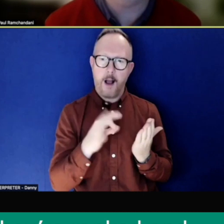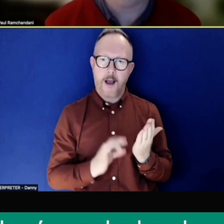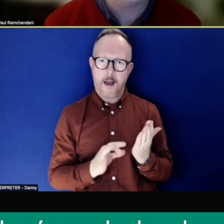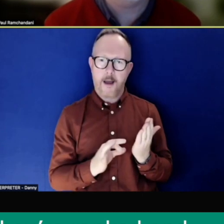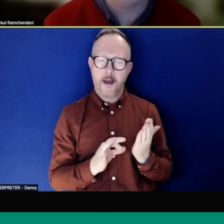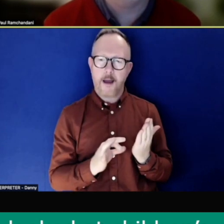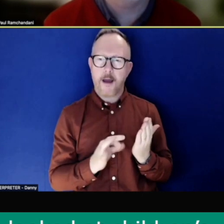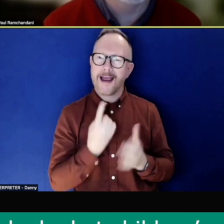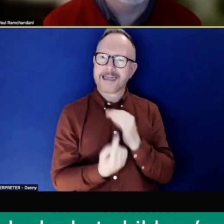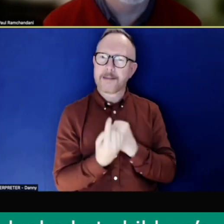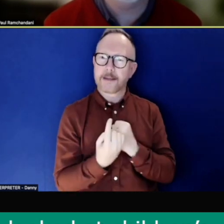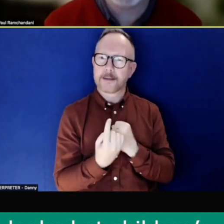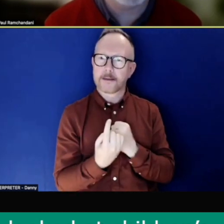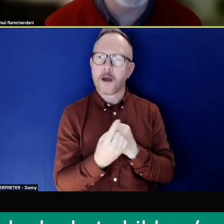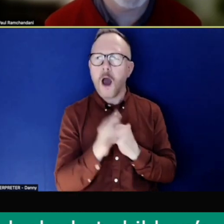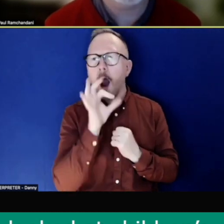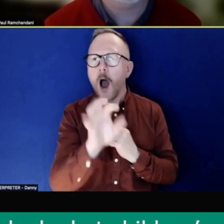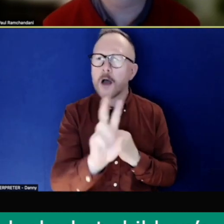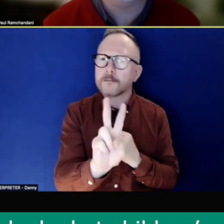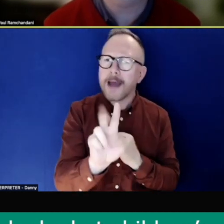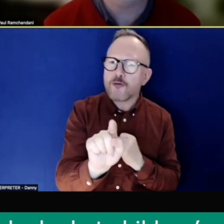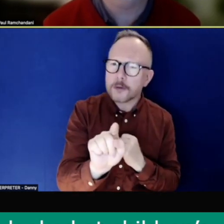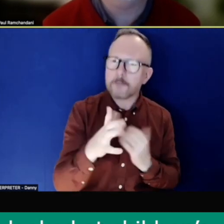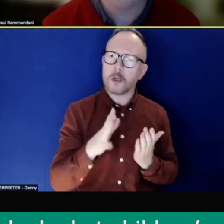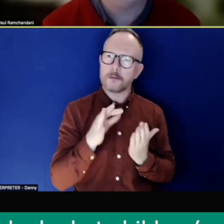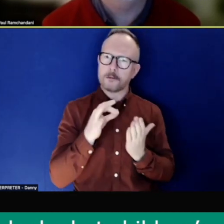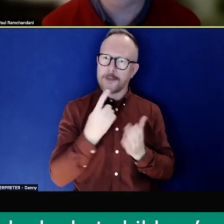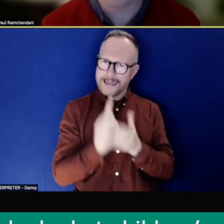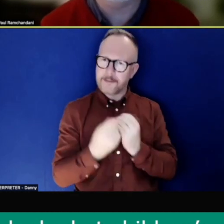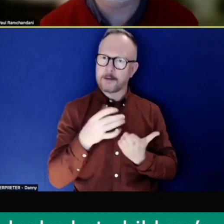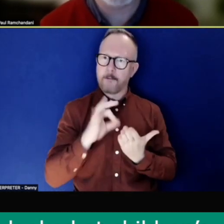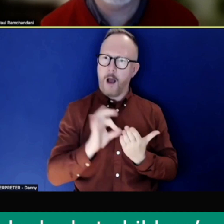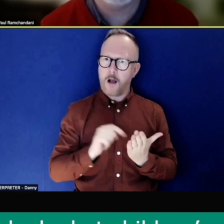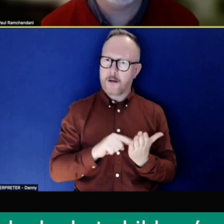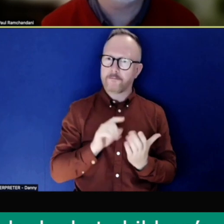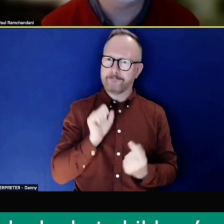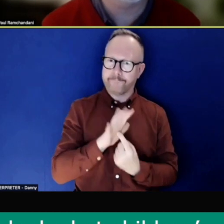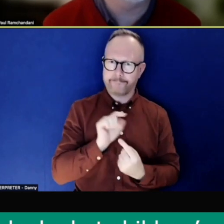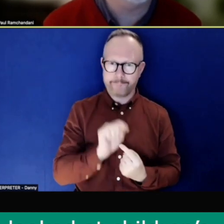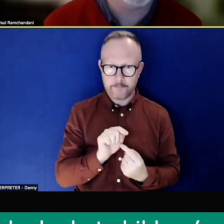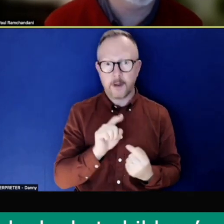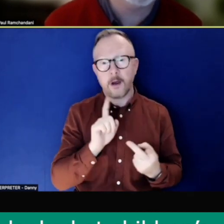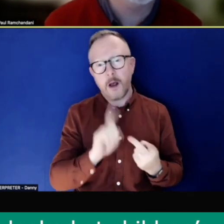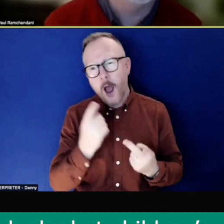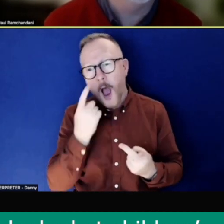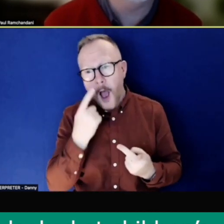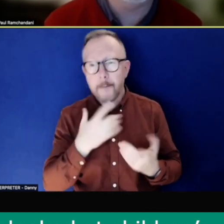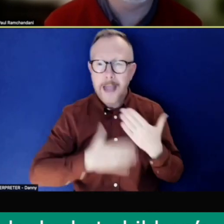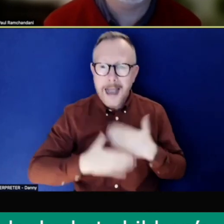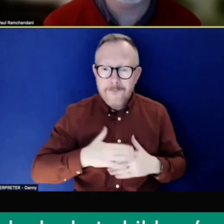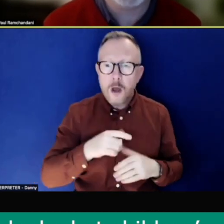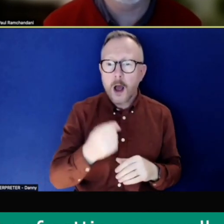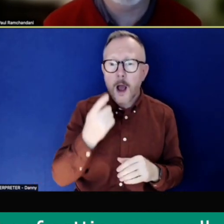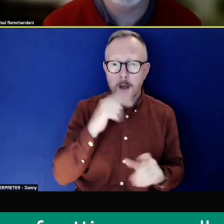independent interviewer. And then we had a range of other questionnaires that looked at children's behavior, also parents'